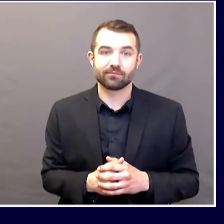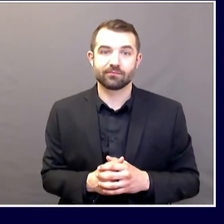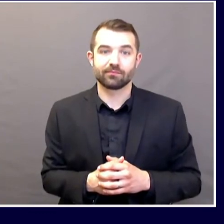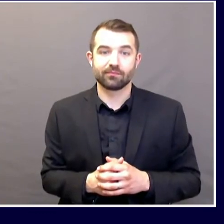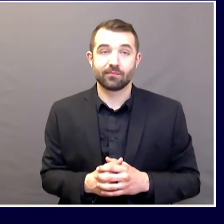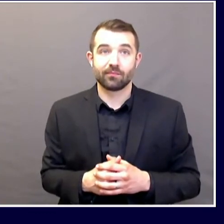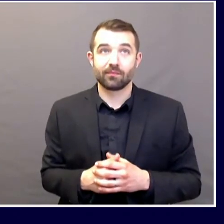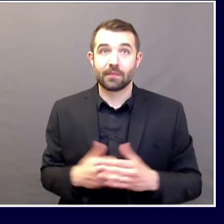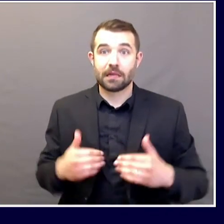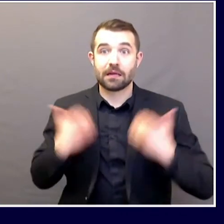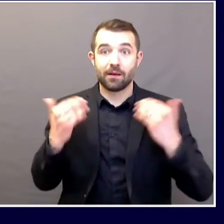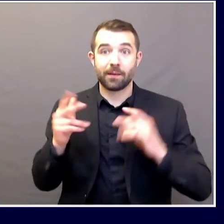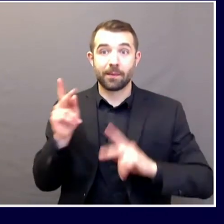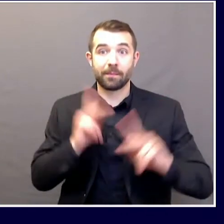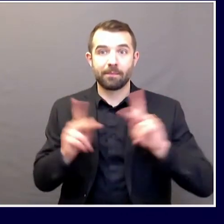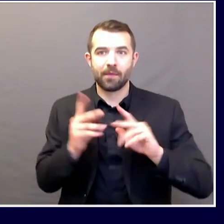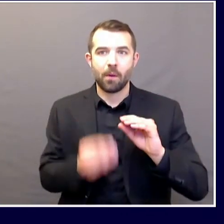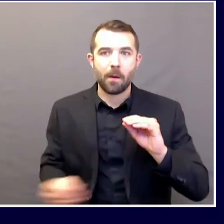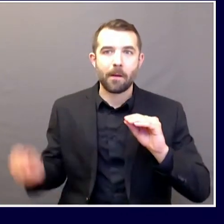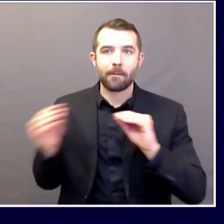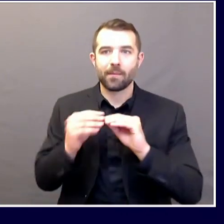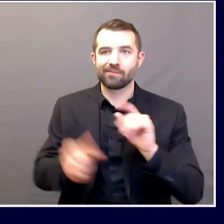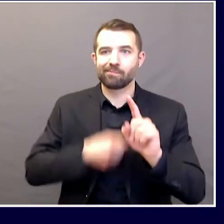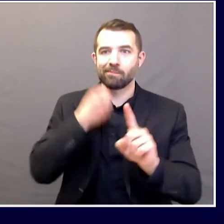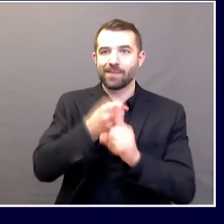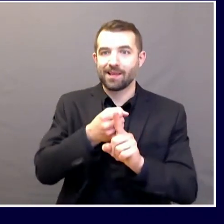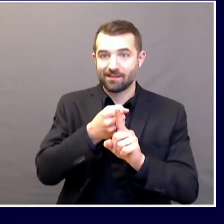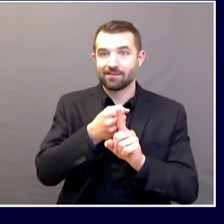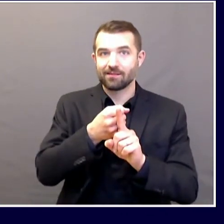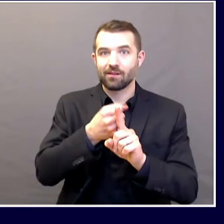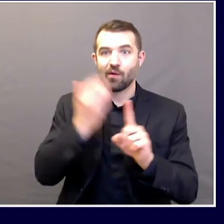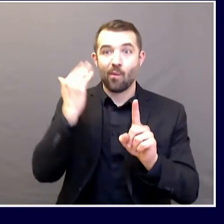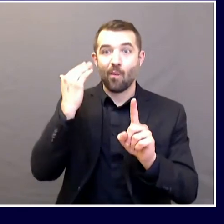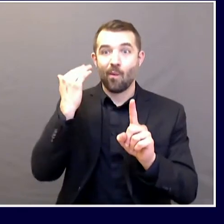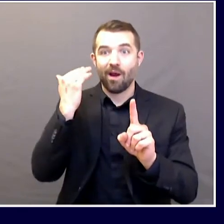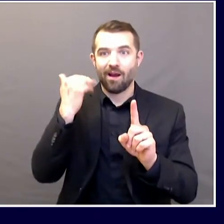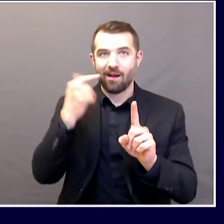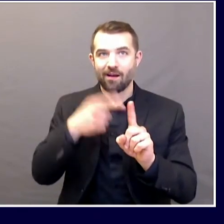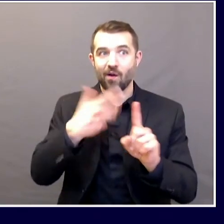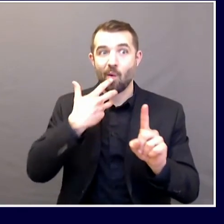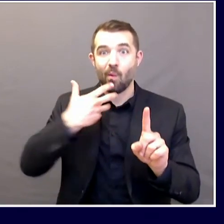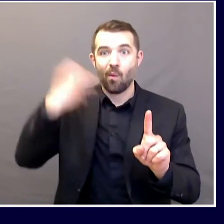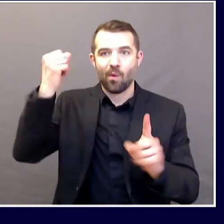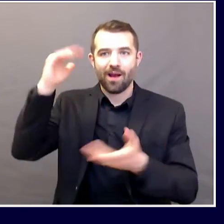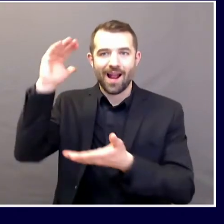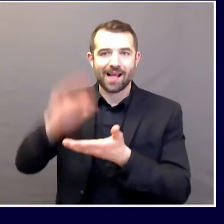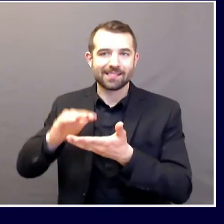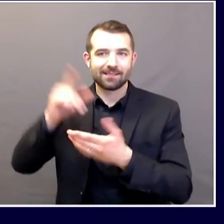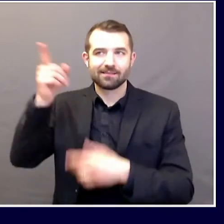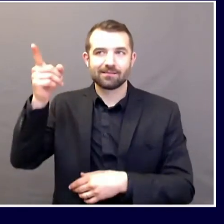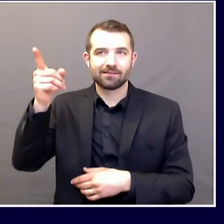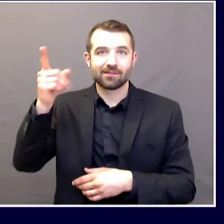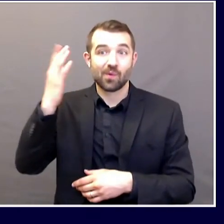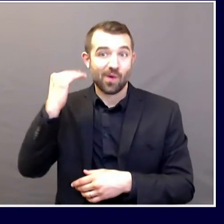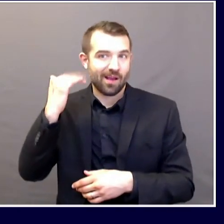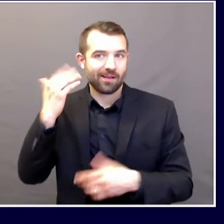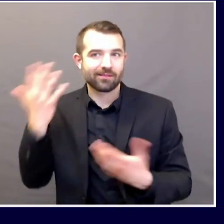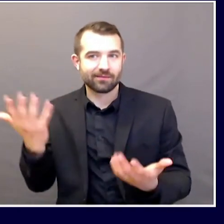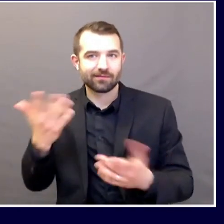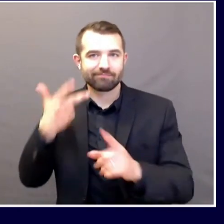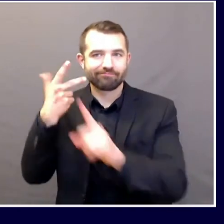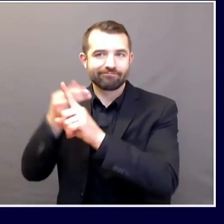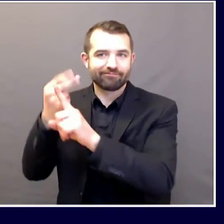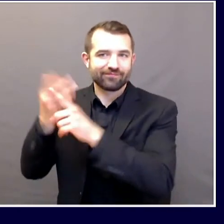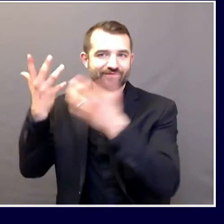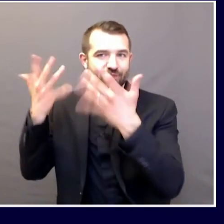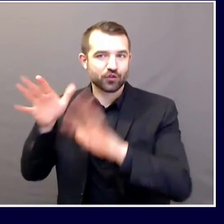people simply because there are fewer cases on a proportionate basis among older people. So I think it's both of those things happening at